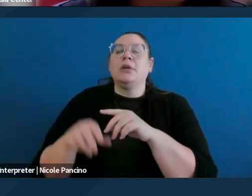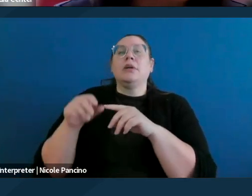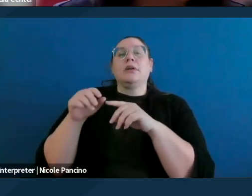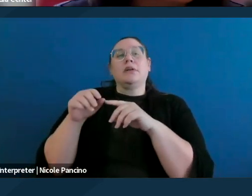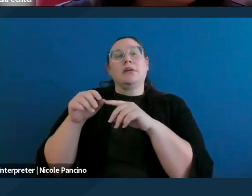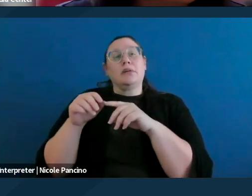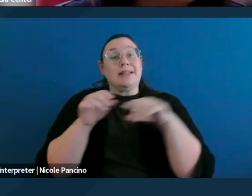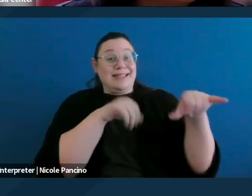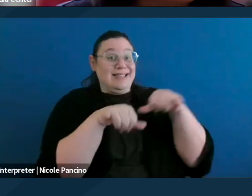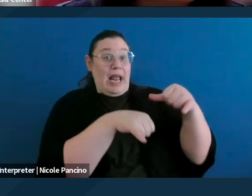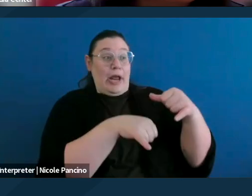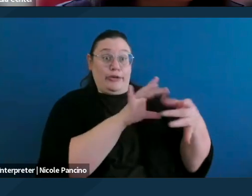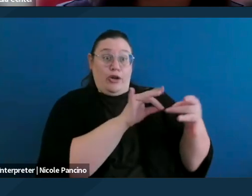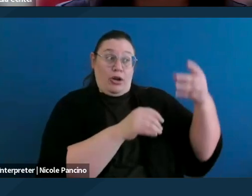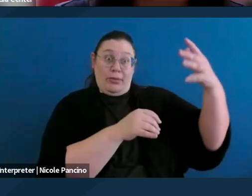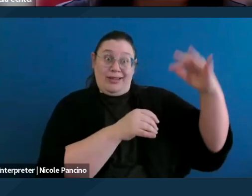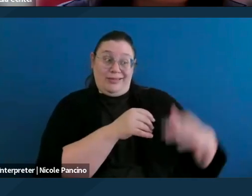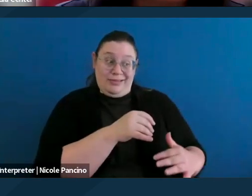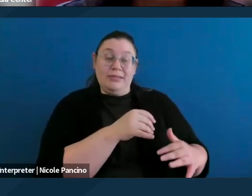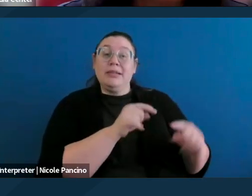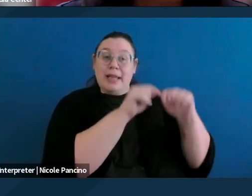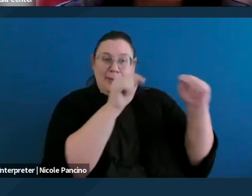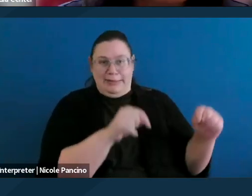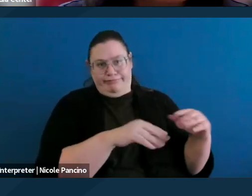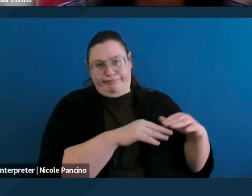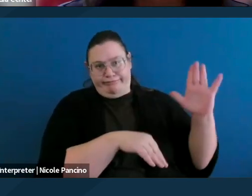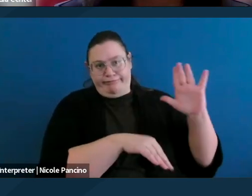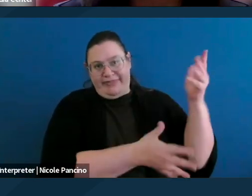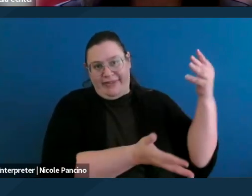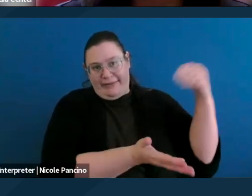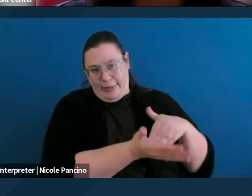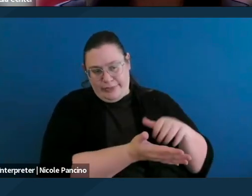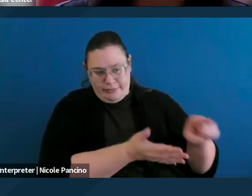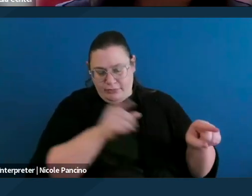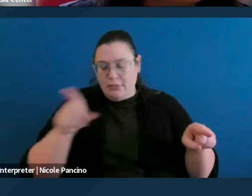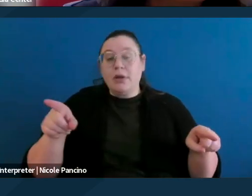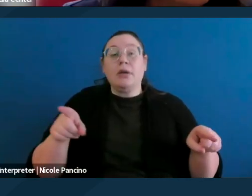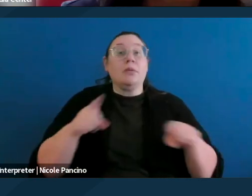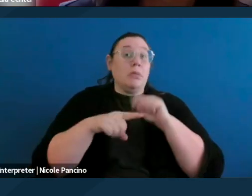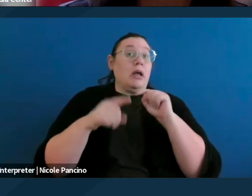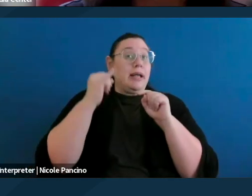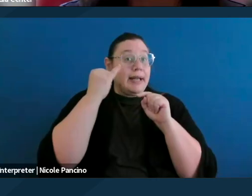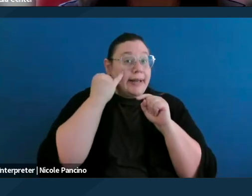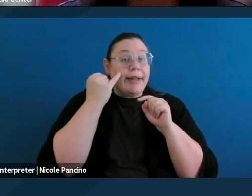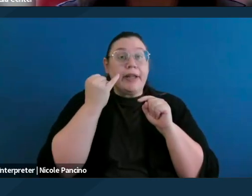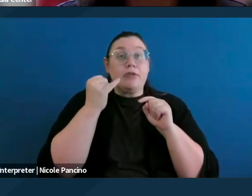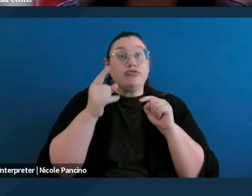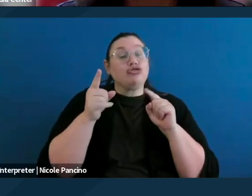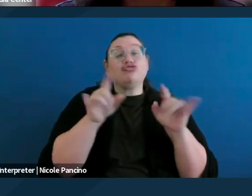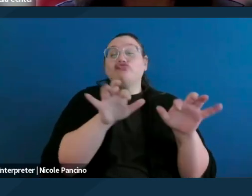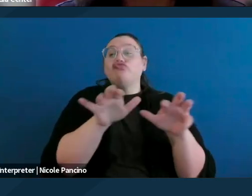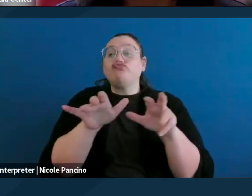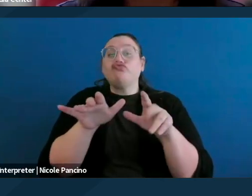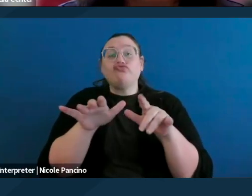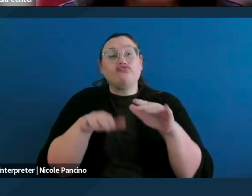standard language comment template is not. But if you are able to stay within